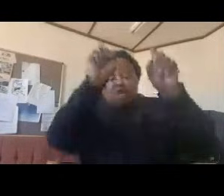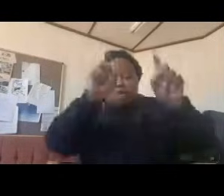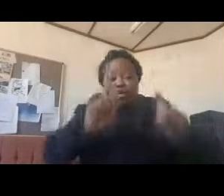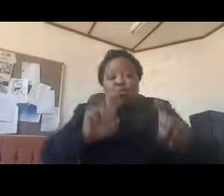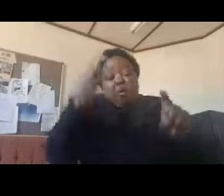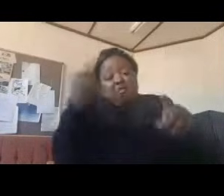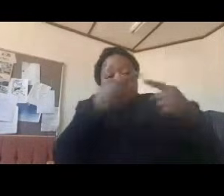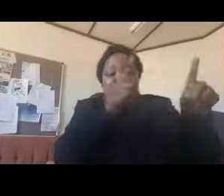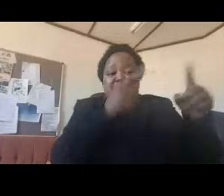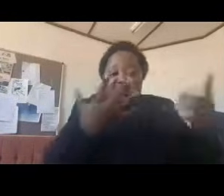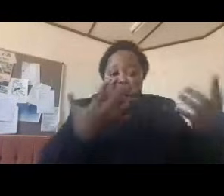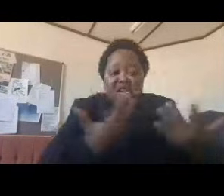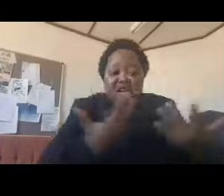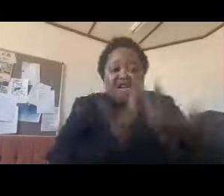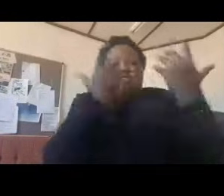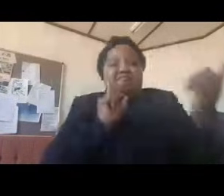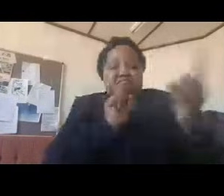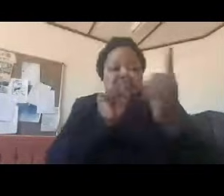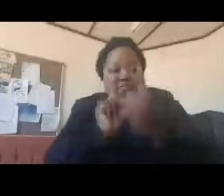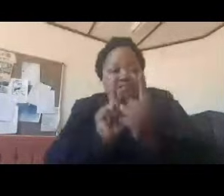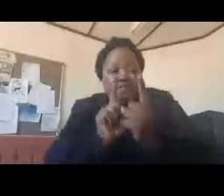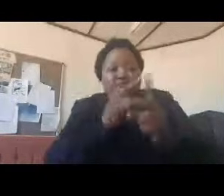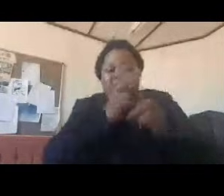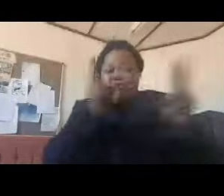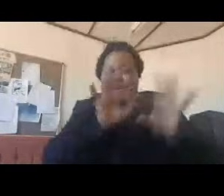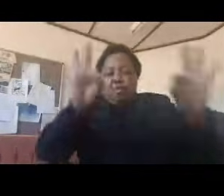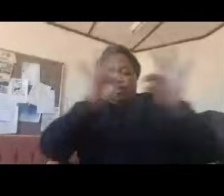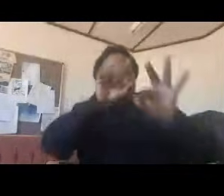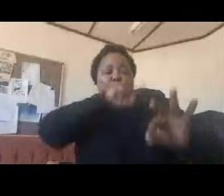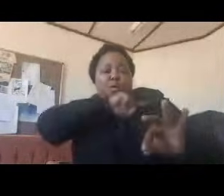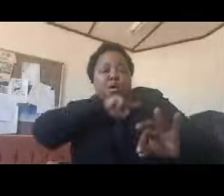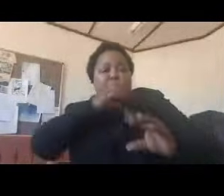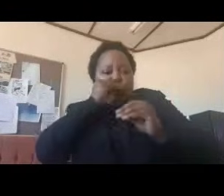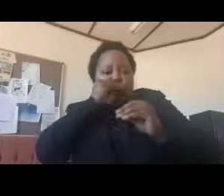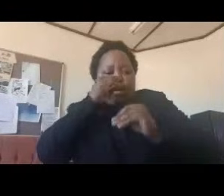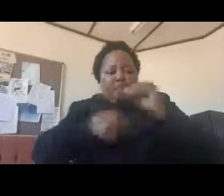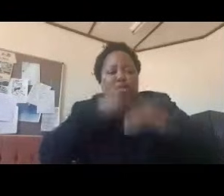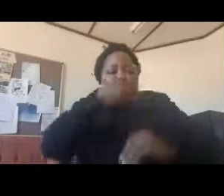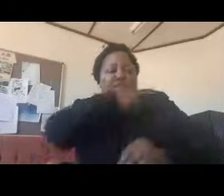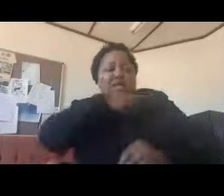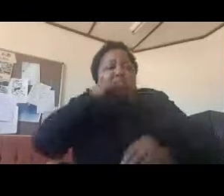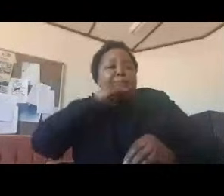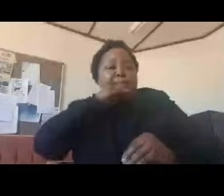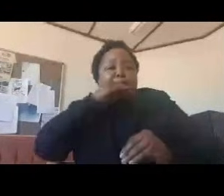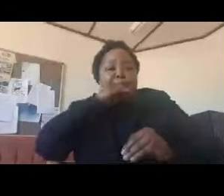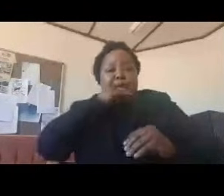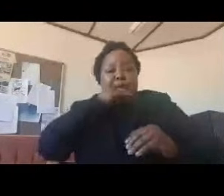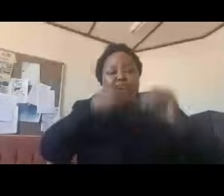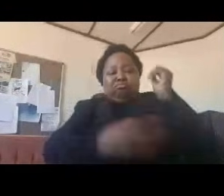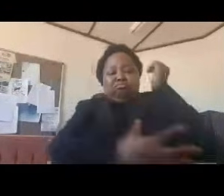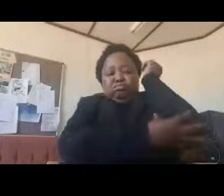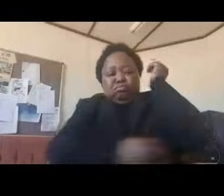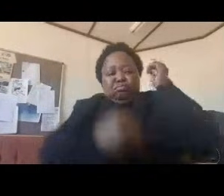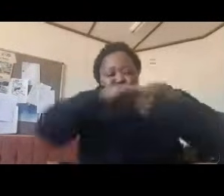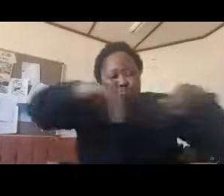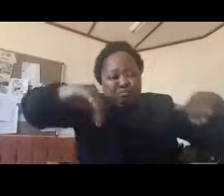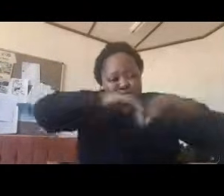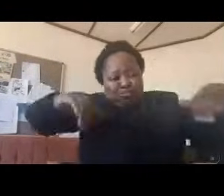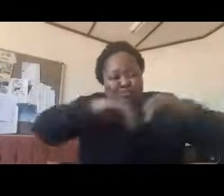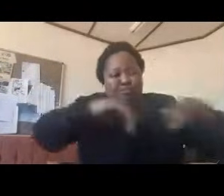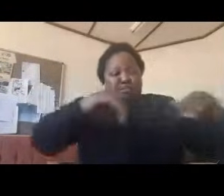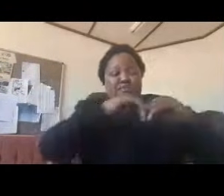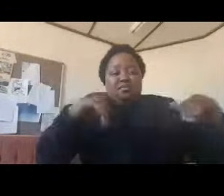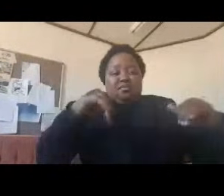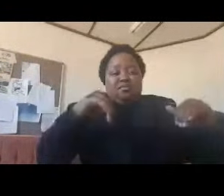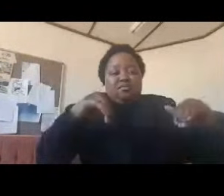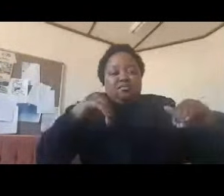because when we are talking about gender, we are talking about all marginalized groups within the community. So as we develop, let's say here is the